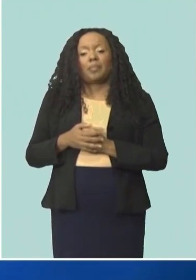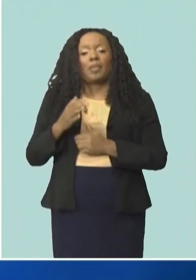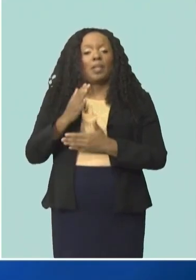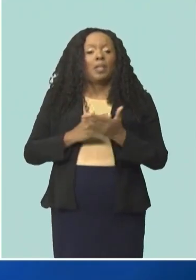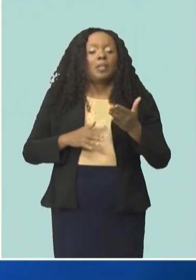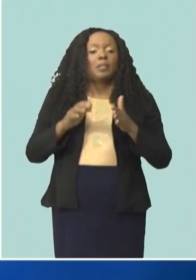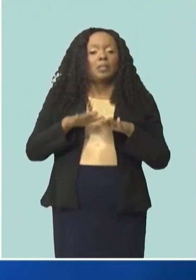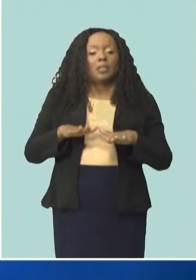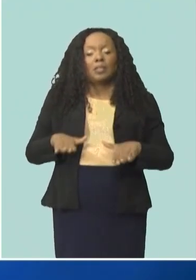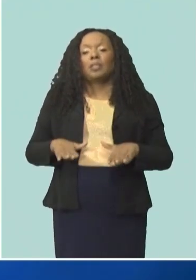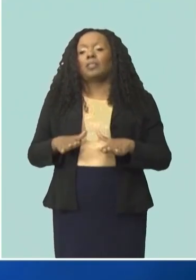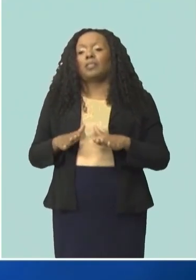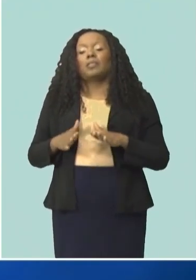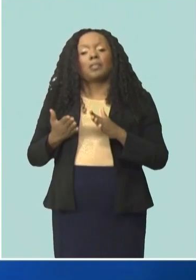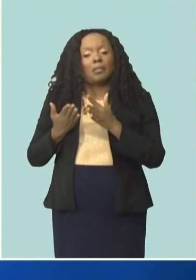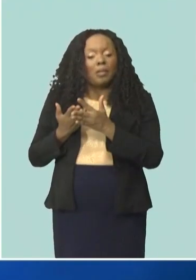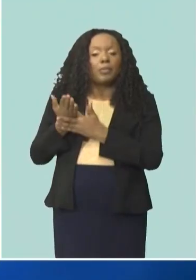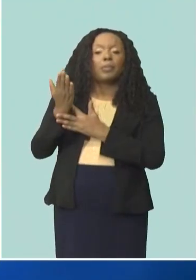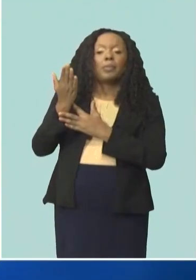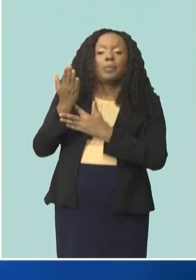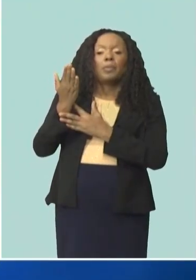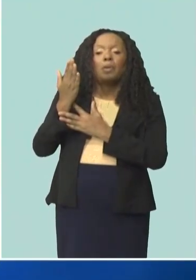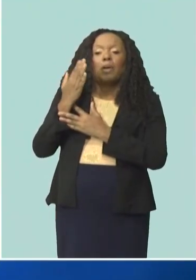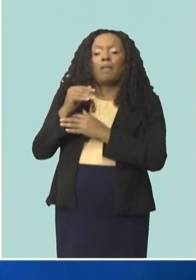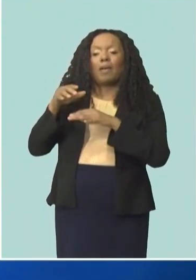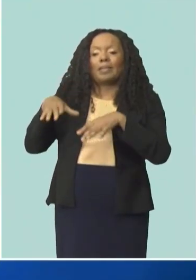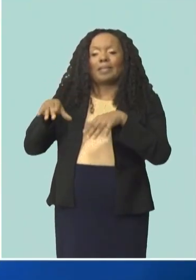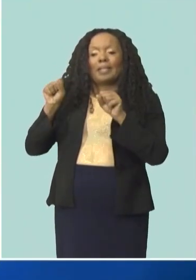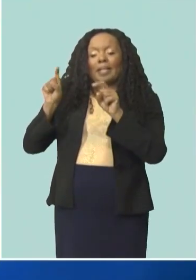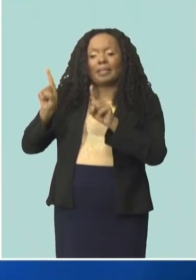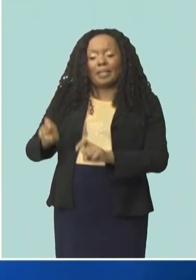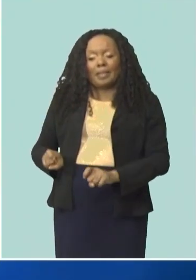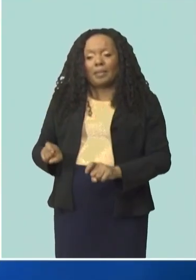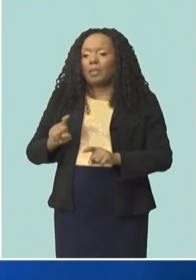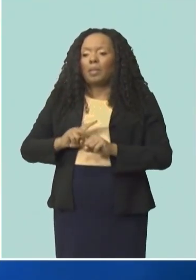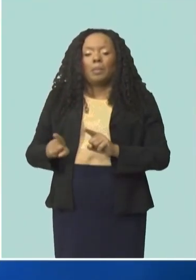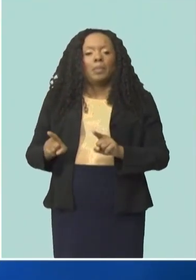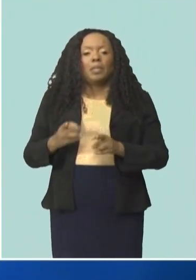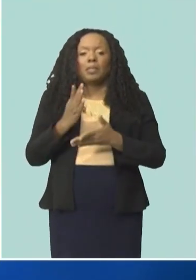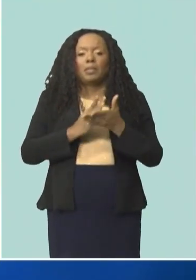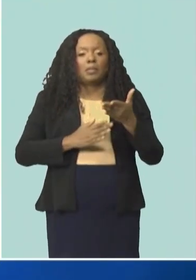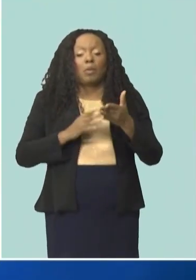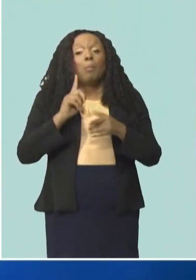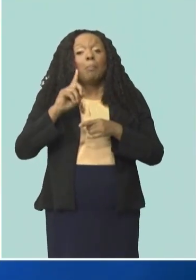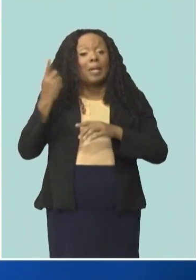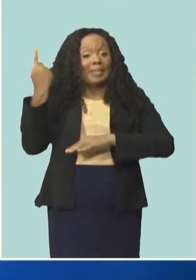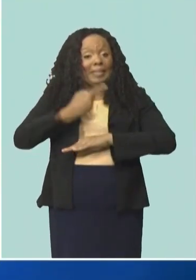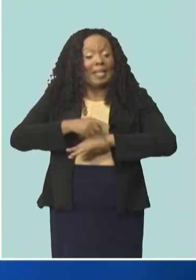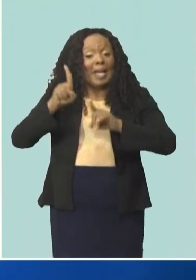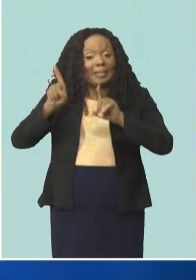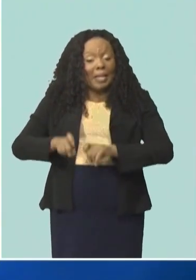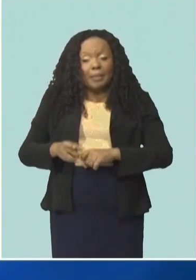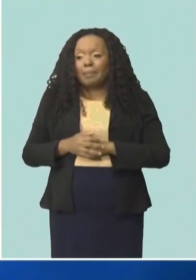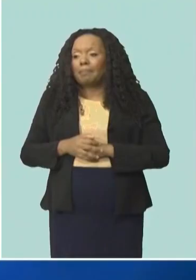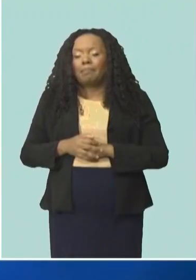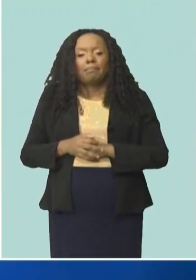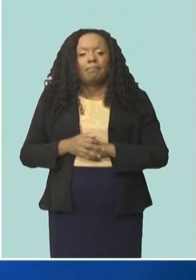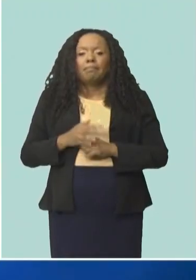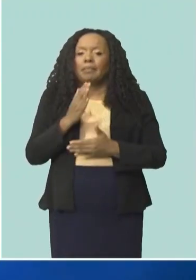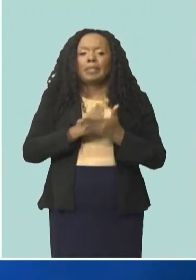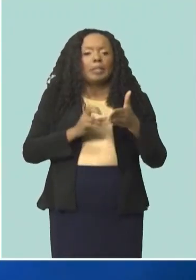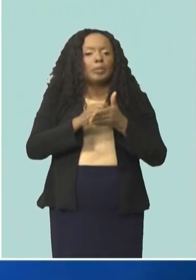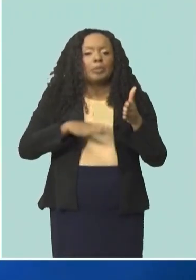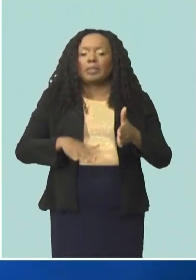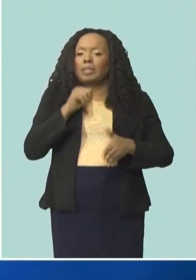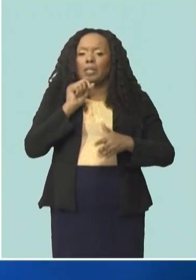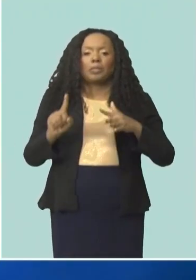exam, but a lesser number turns up for the exam. And that continues to concern us. Some of it has